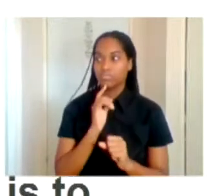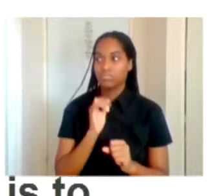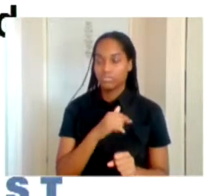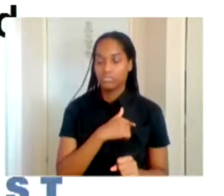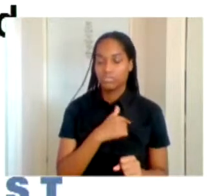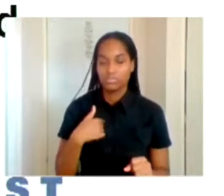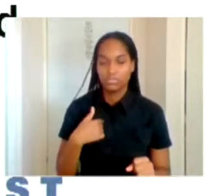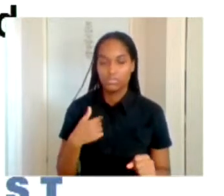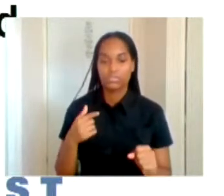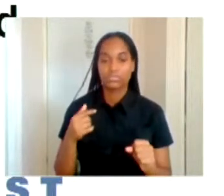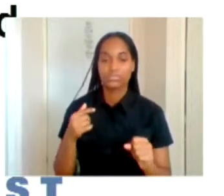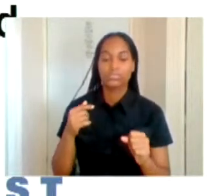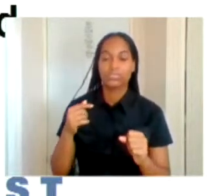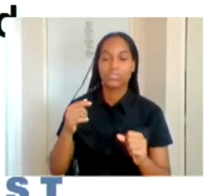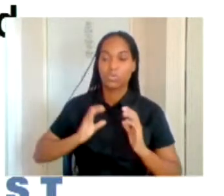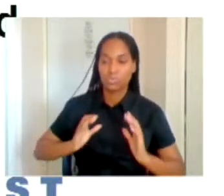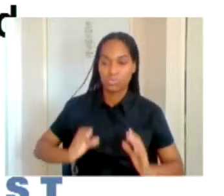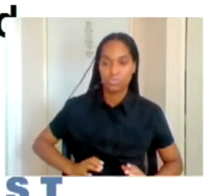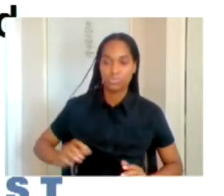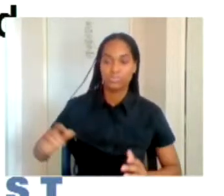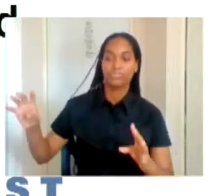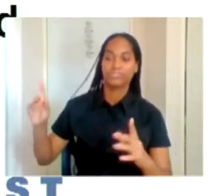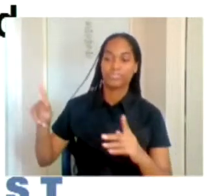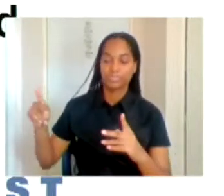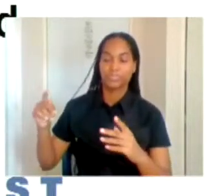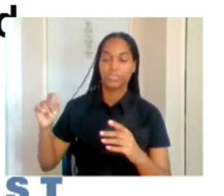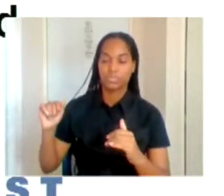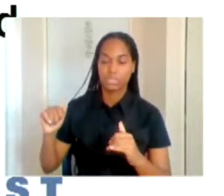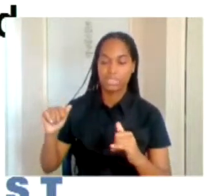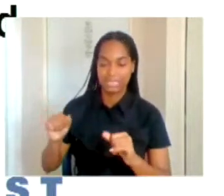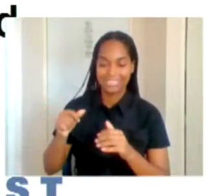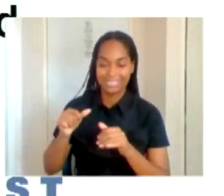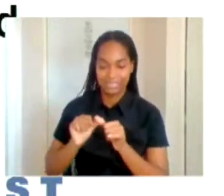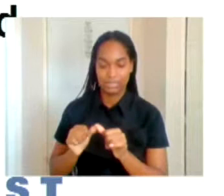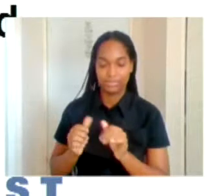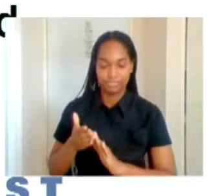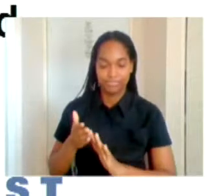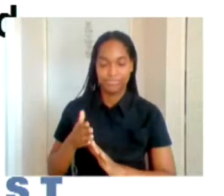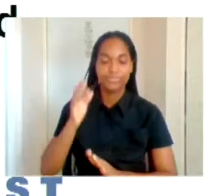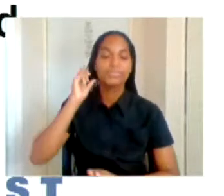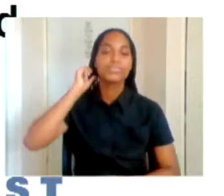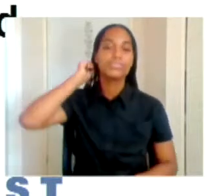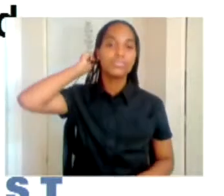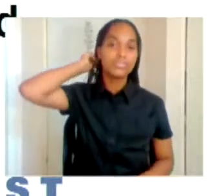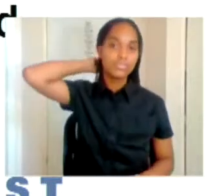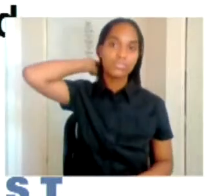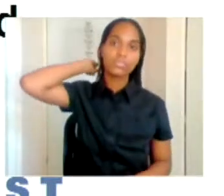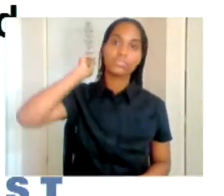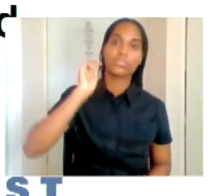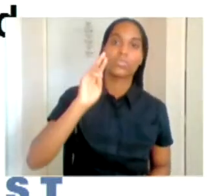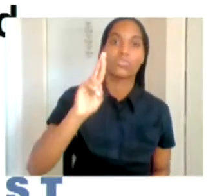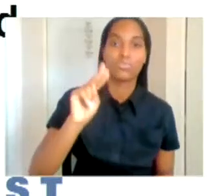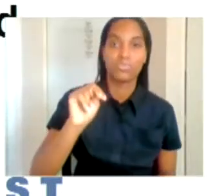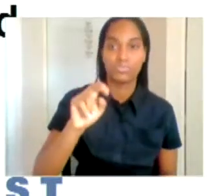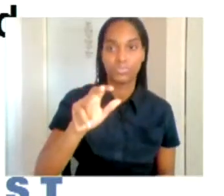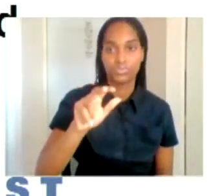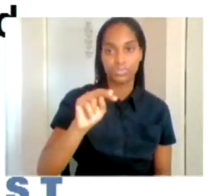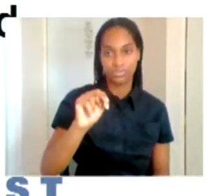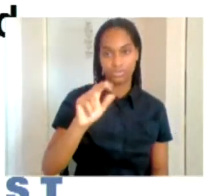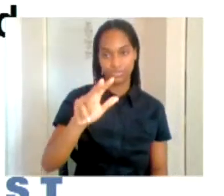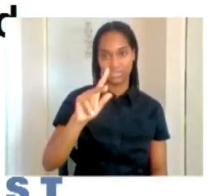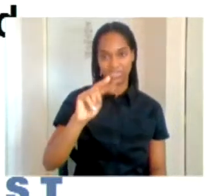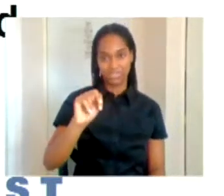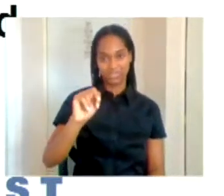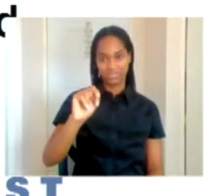customer audiences. So what does this mean? So Run 3 TV, was formed out from Pearl and